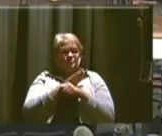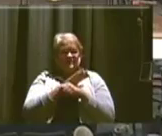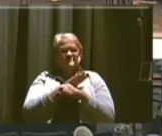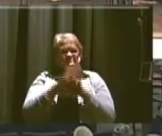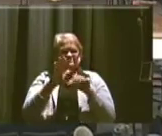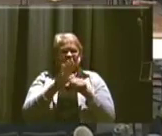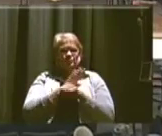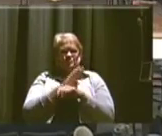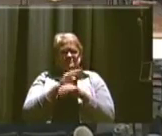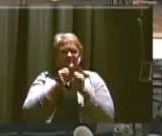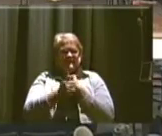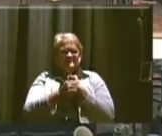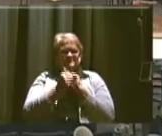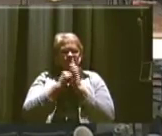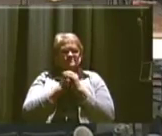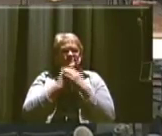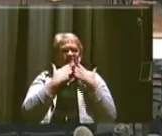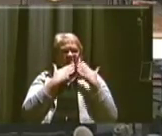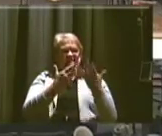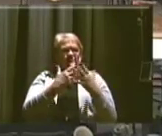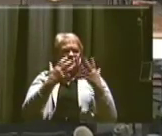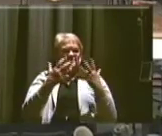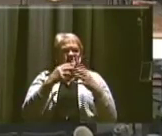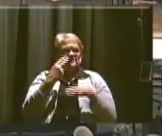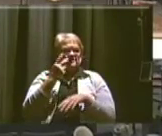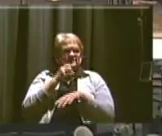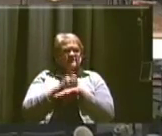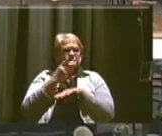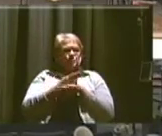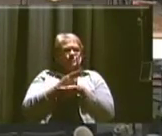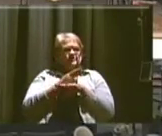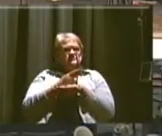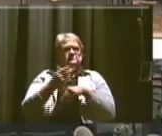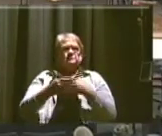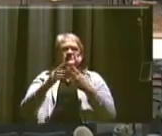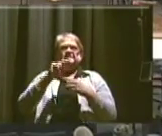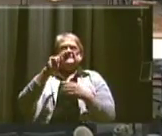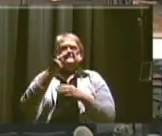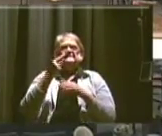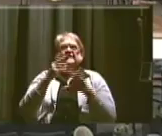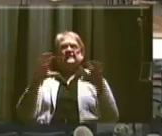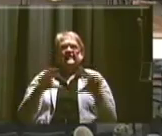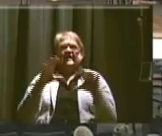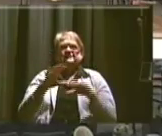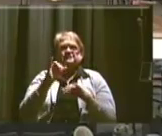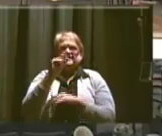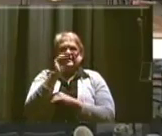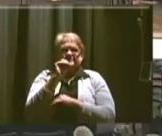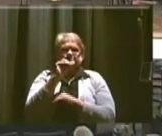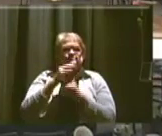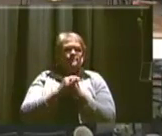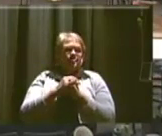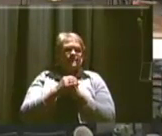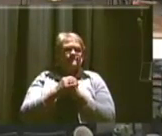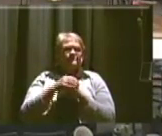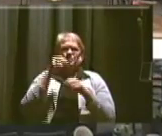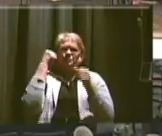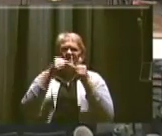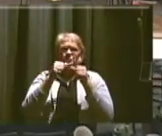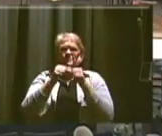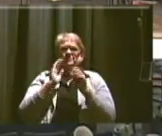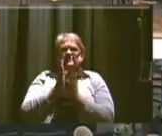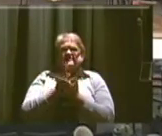unanimously. Thank you very much. Dr. Hargens, would you like to introduce the second action item? Yes, you might recall from this budget,